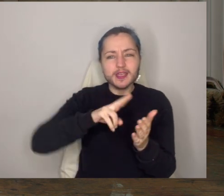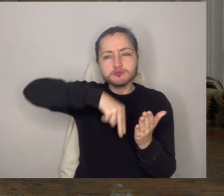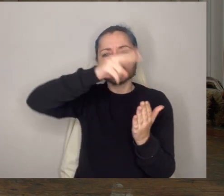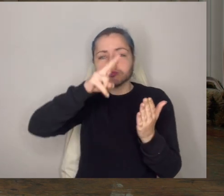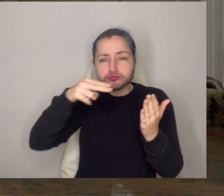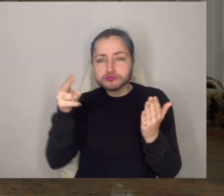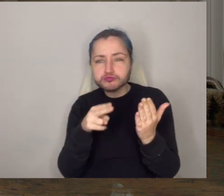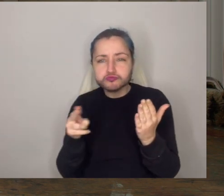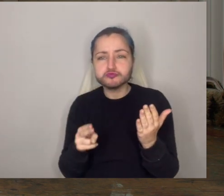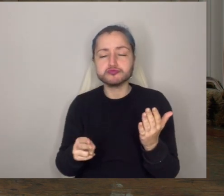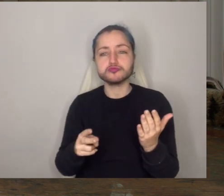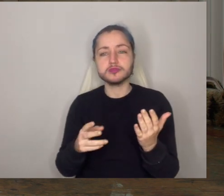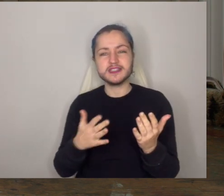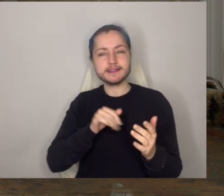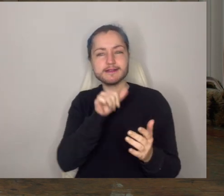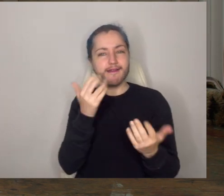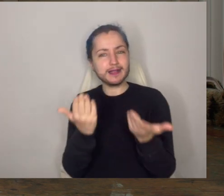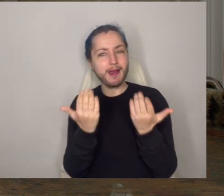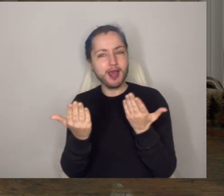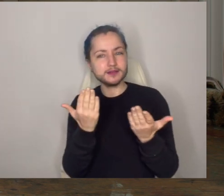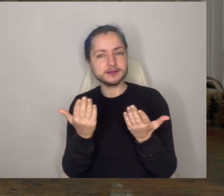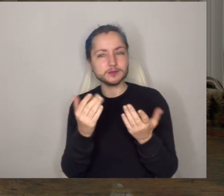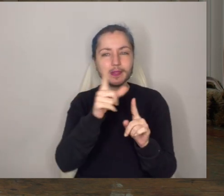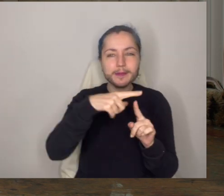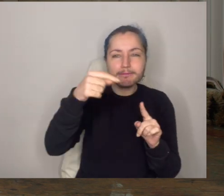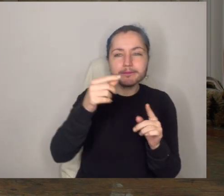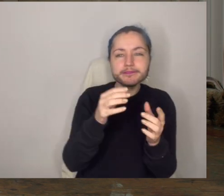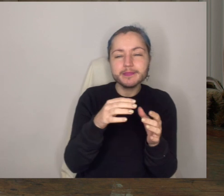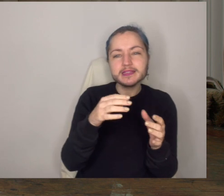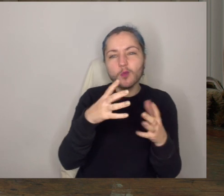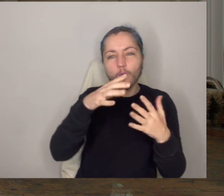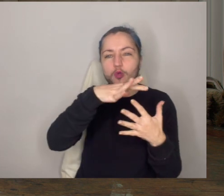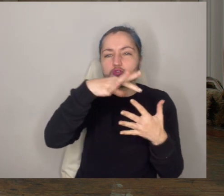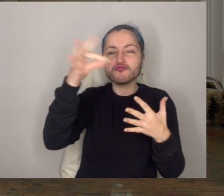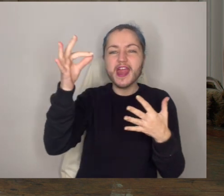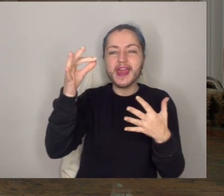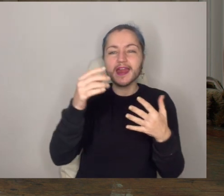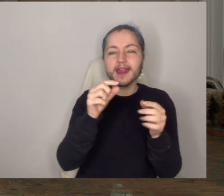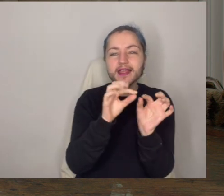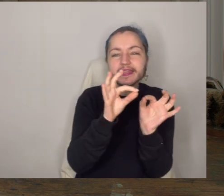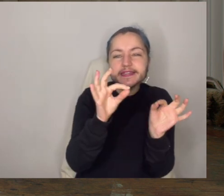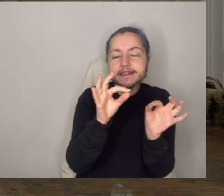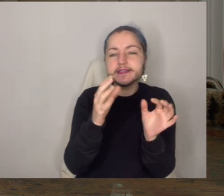smaller ones, but you get like more of a finer coverage. And because